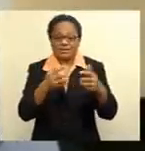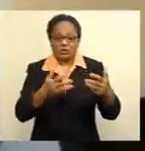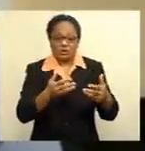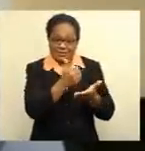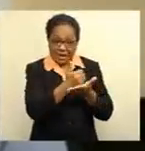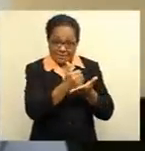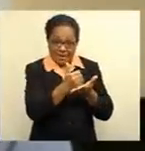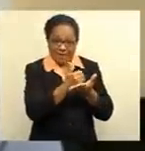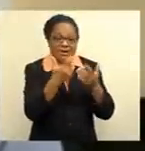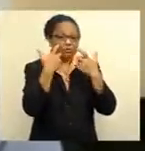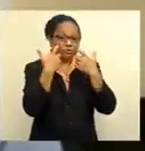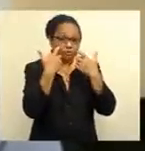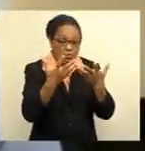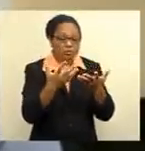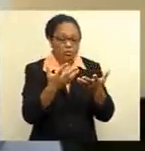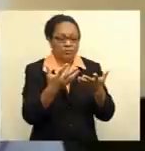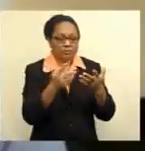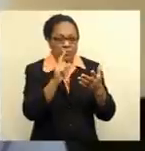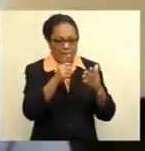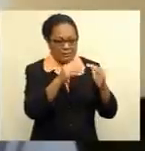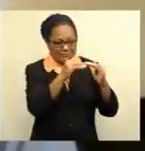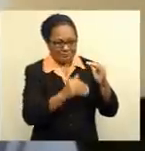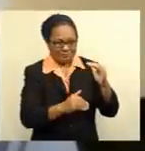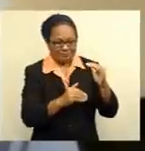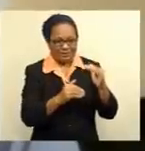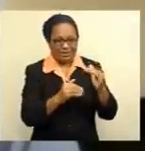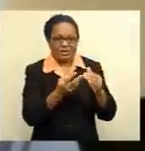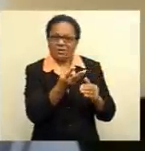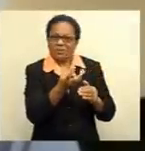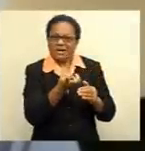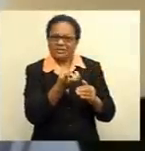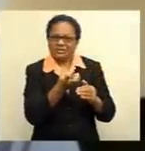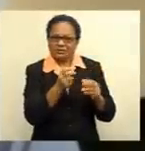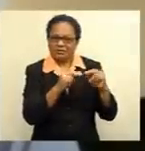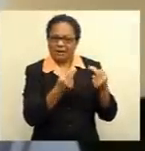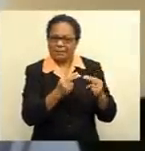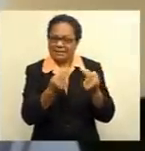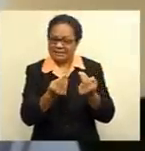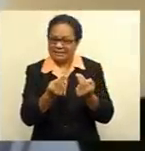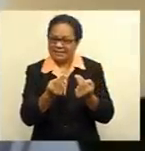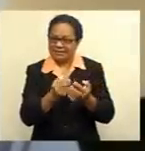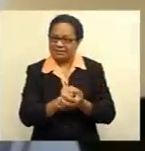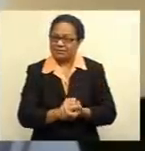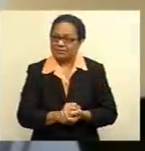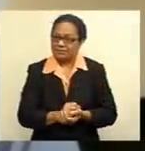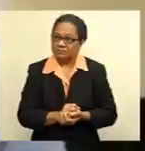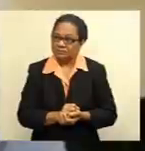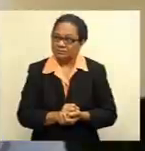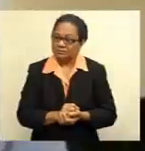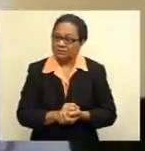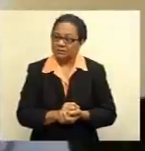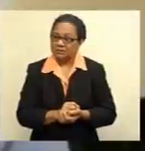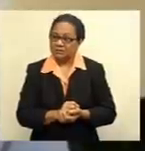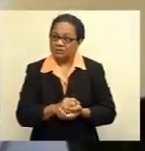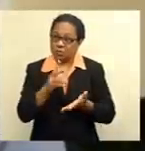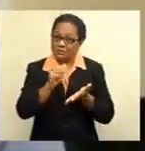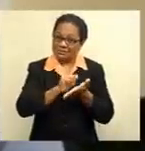released this household and expenditure survey around.